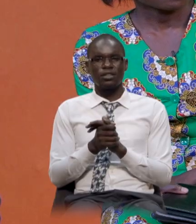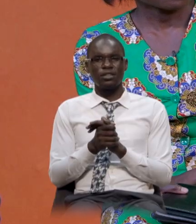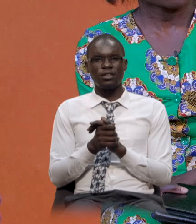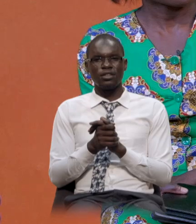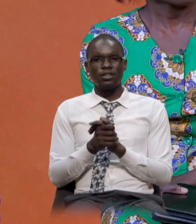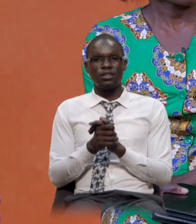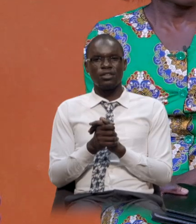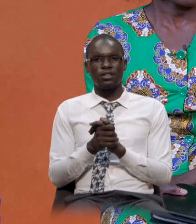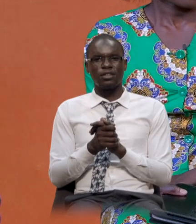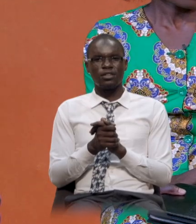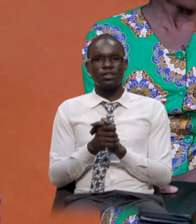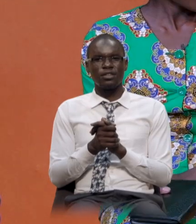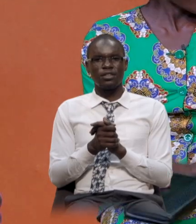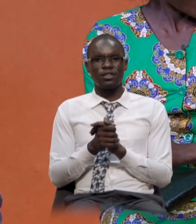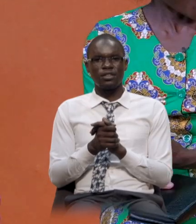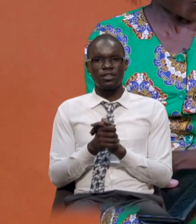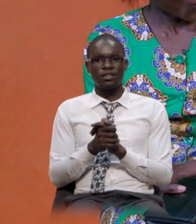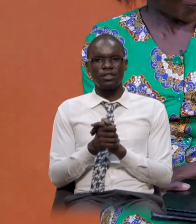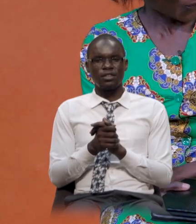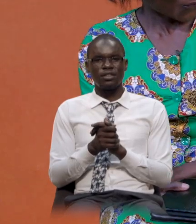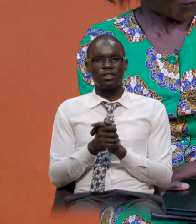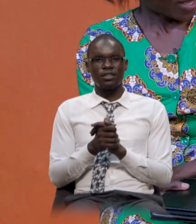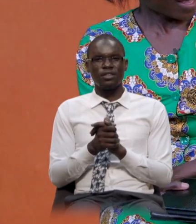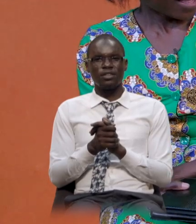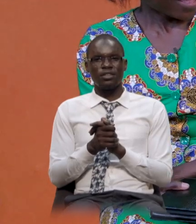is correct. How did he? David, how? Yes.